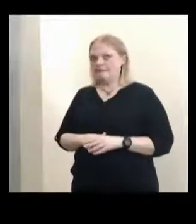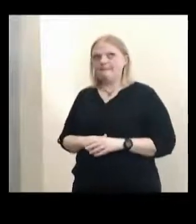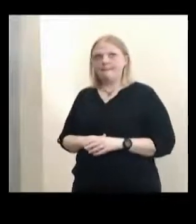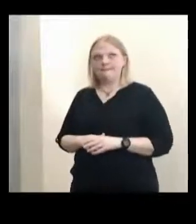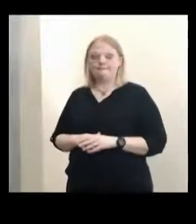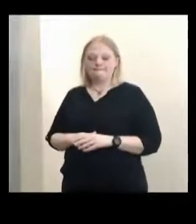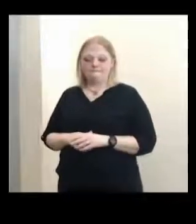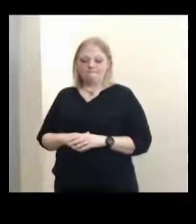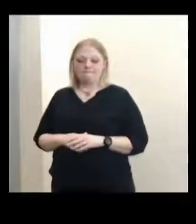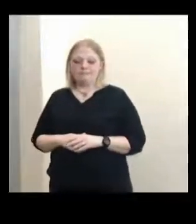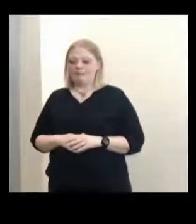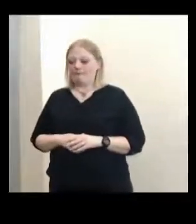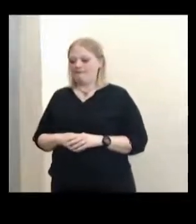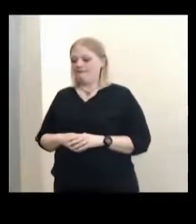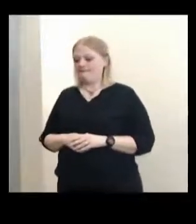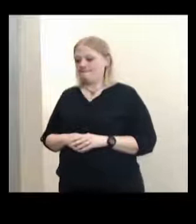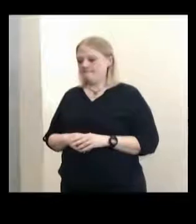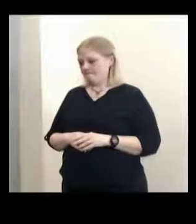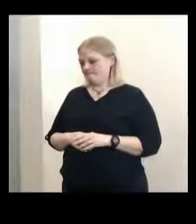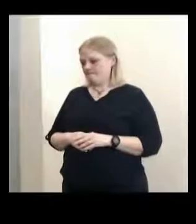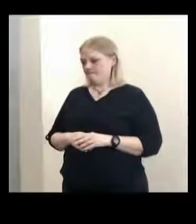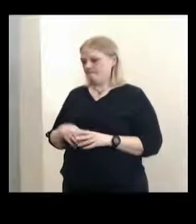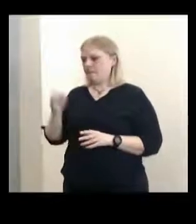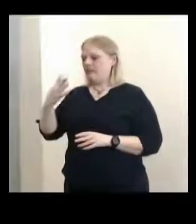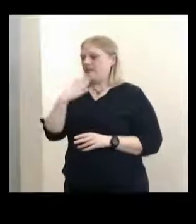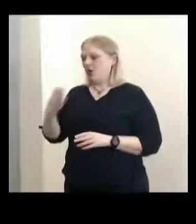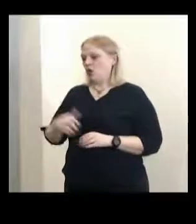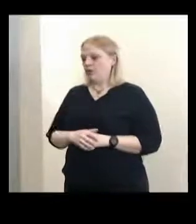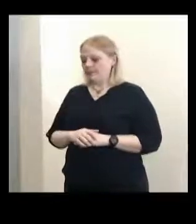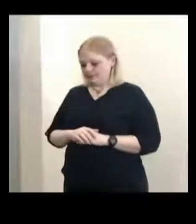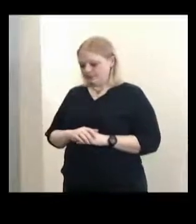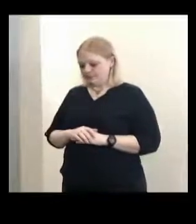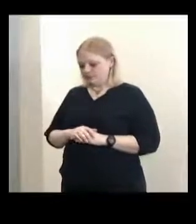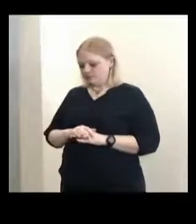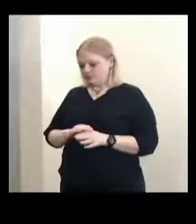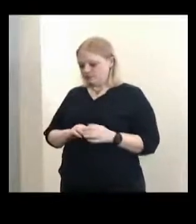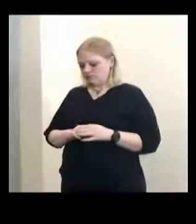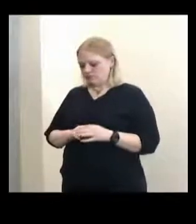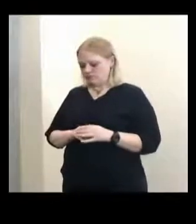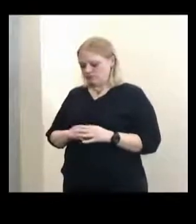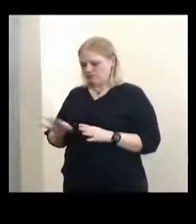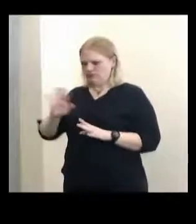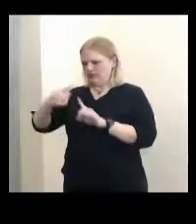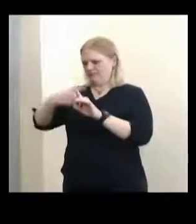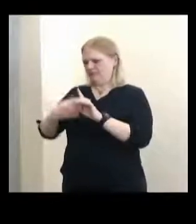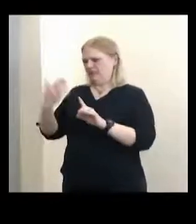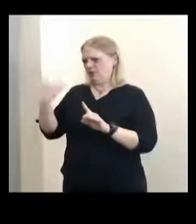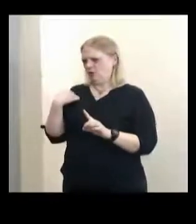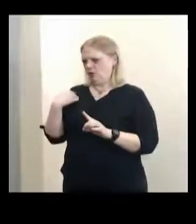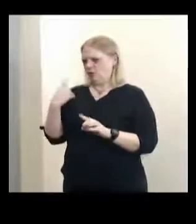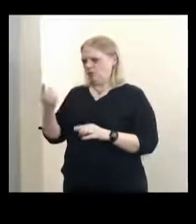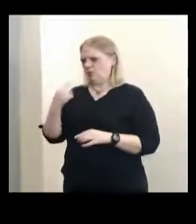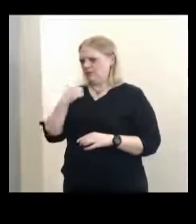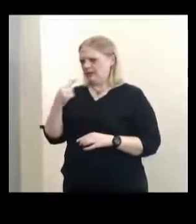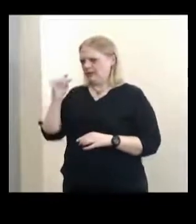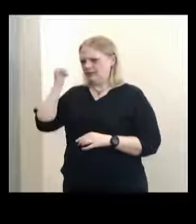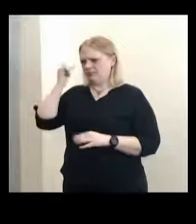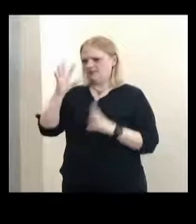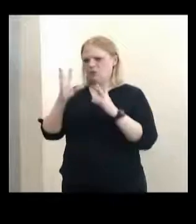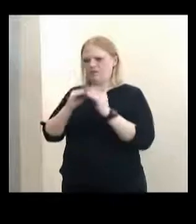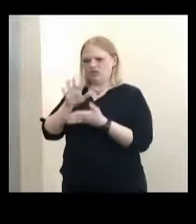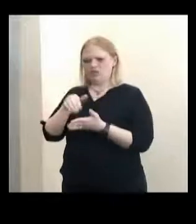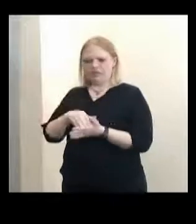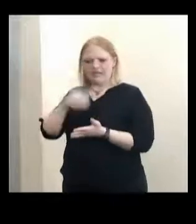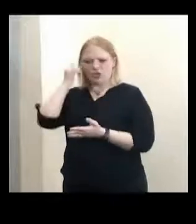Ashley? Sure, yeah. Thanks, County Executive. You, about over a month ago, had said that the Buffalo Convention Center